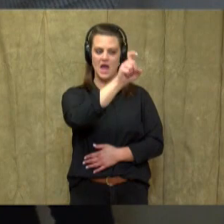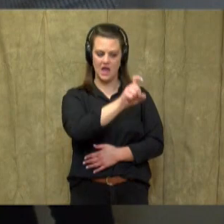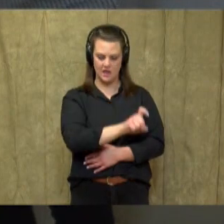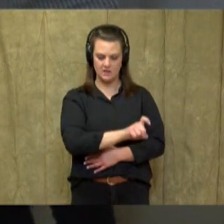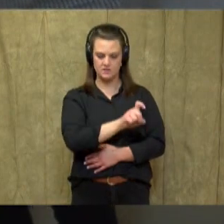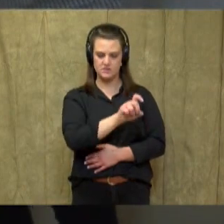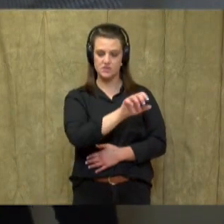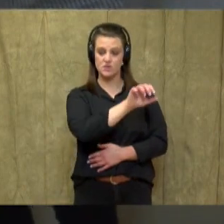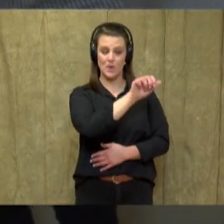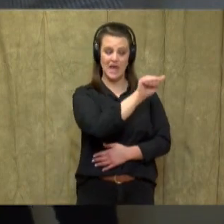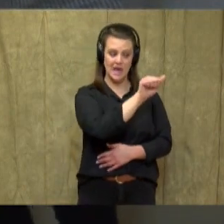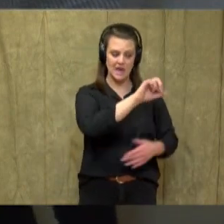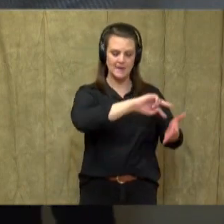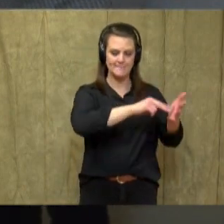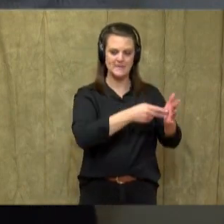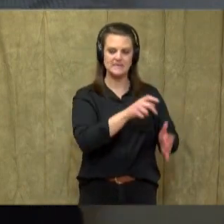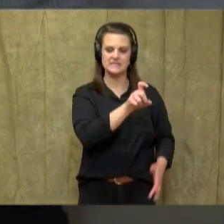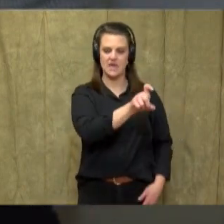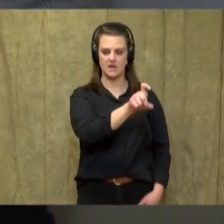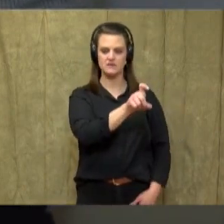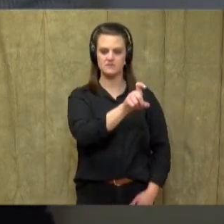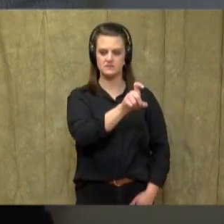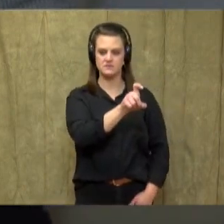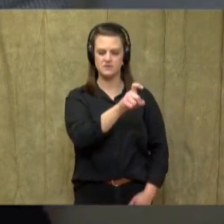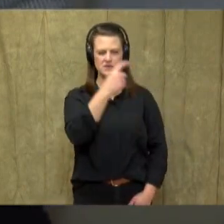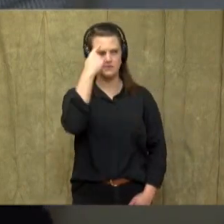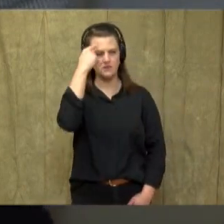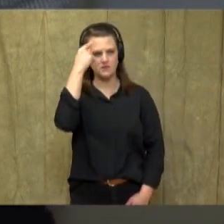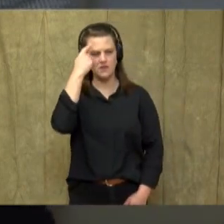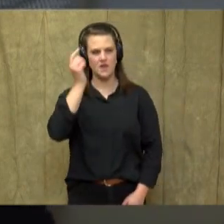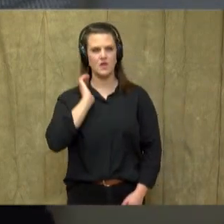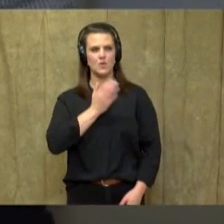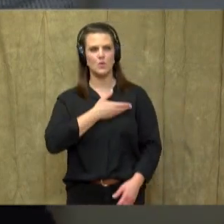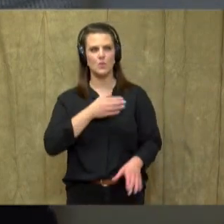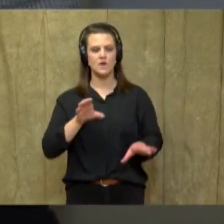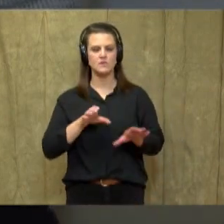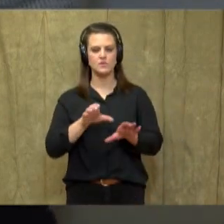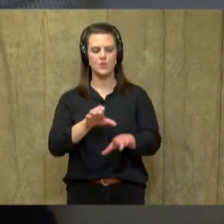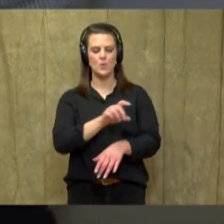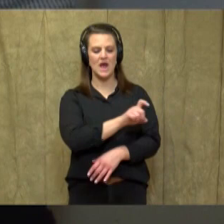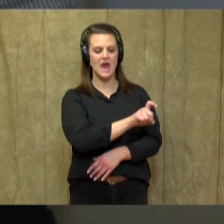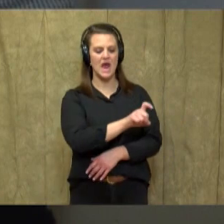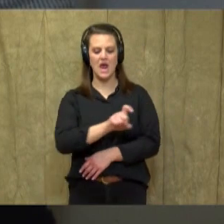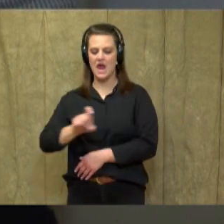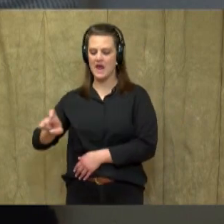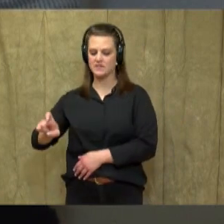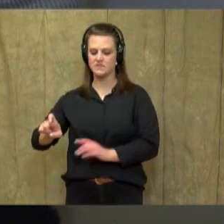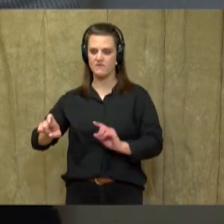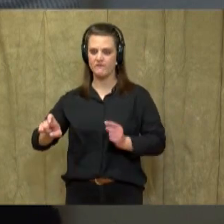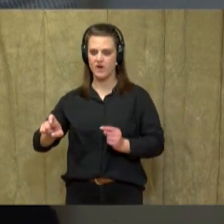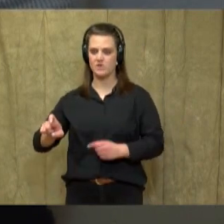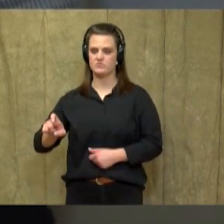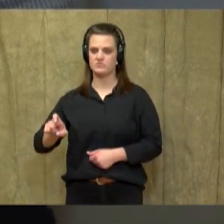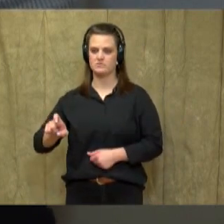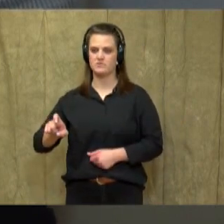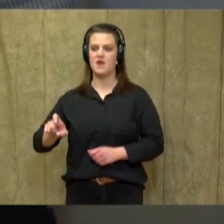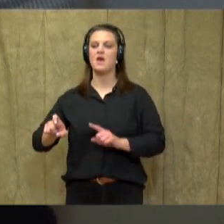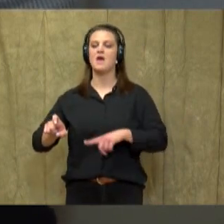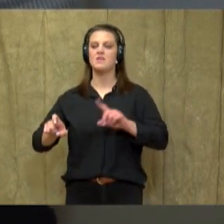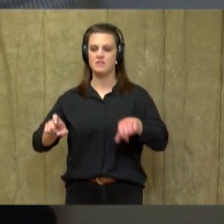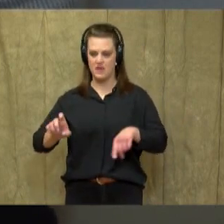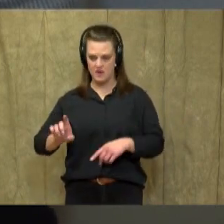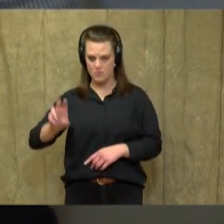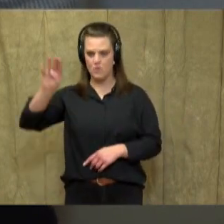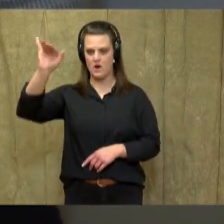x coordinate. Because if you think about it, we go along the x-axis before we go along the